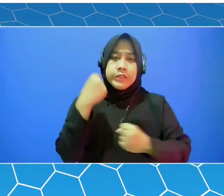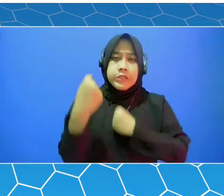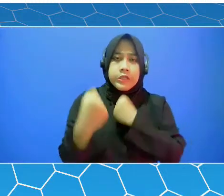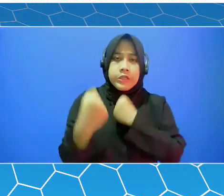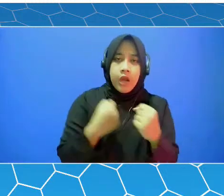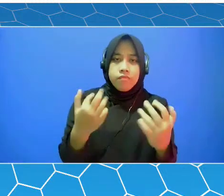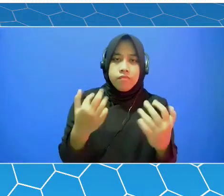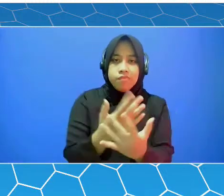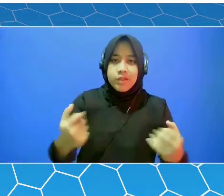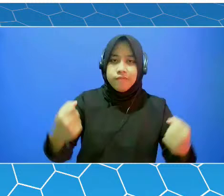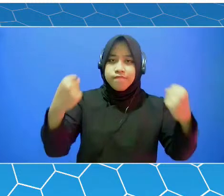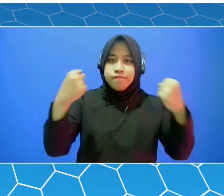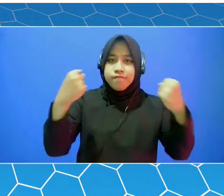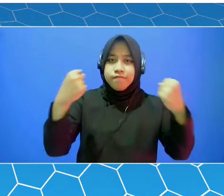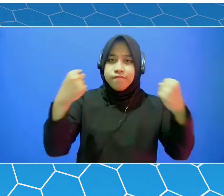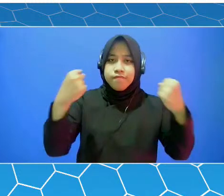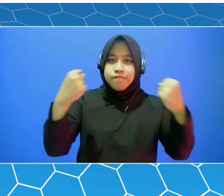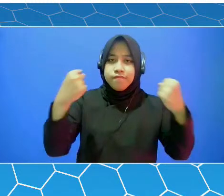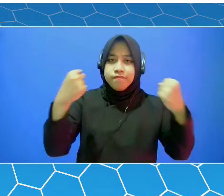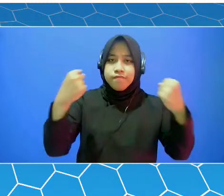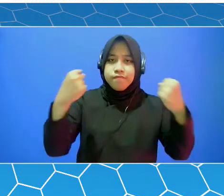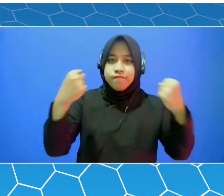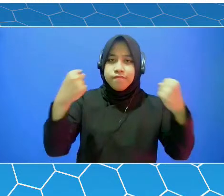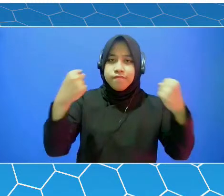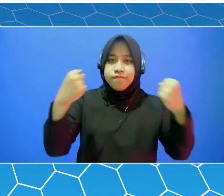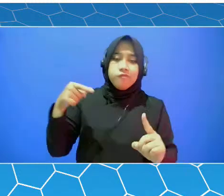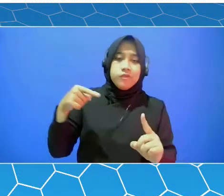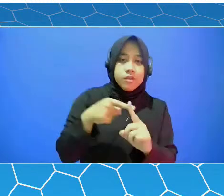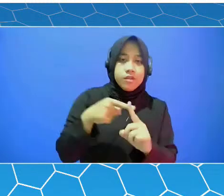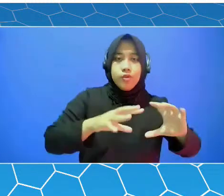policy measures by the government. Slide, please.